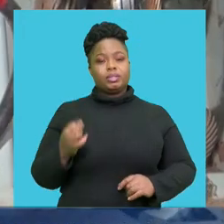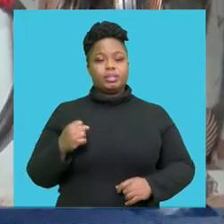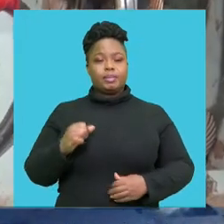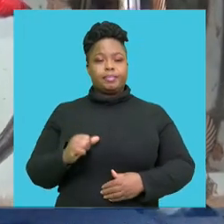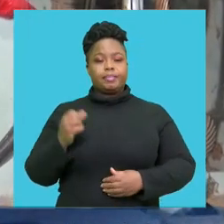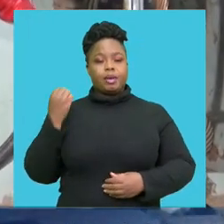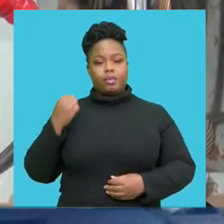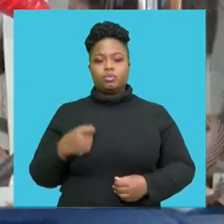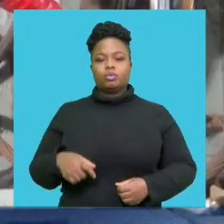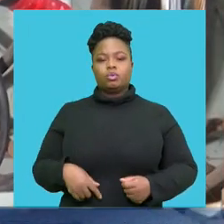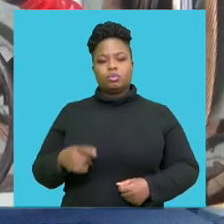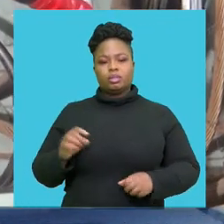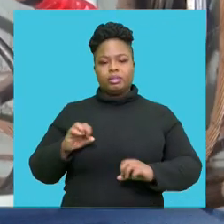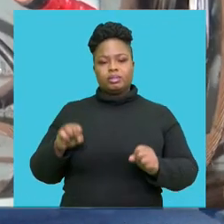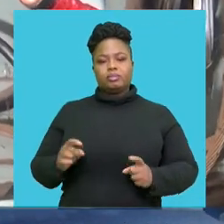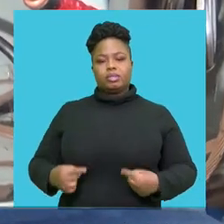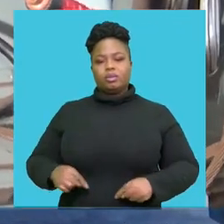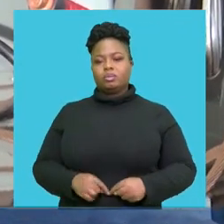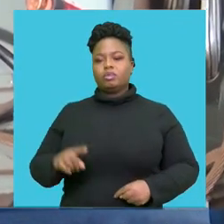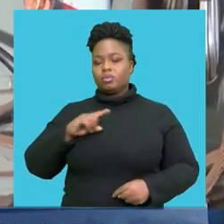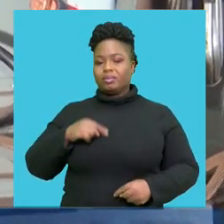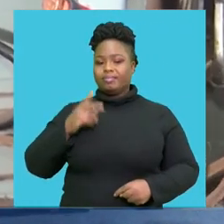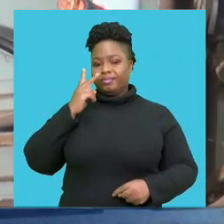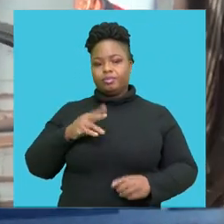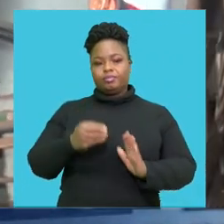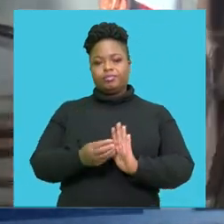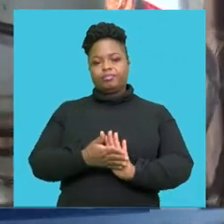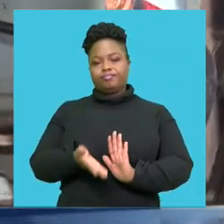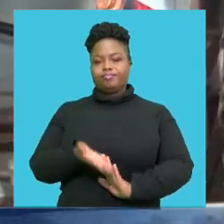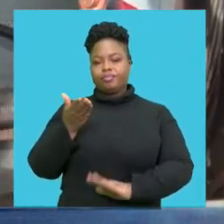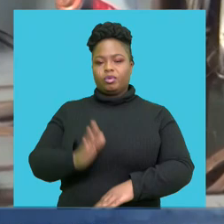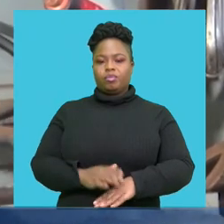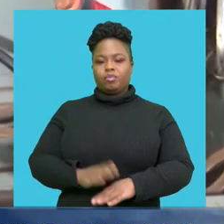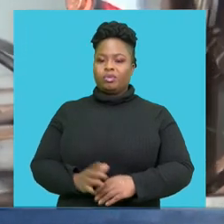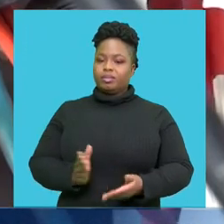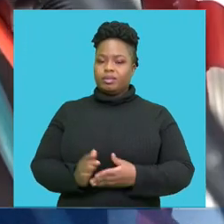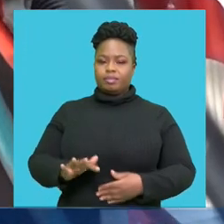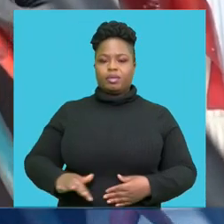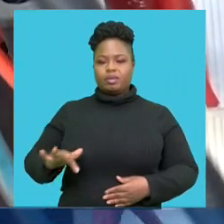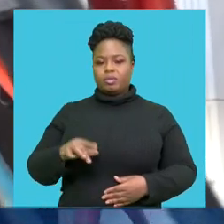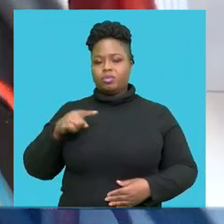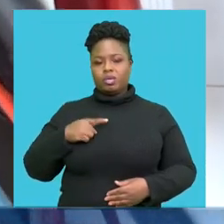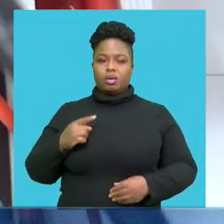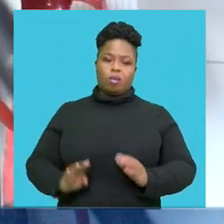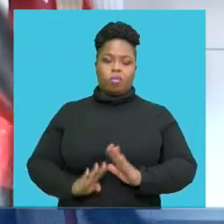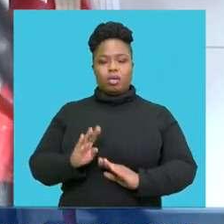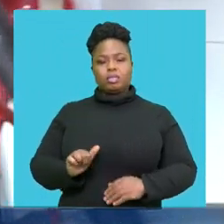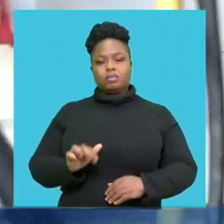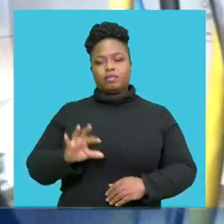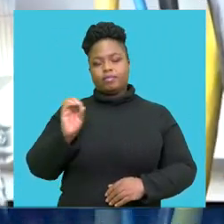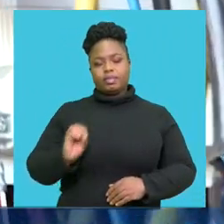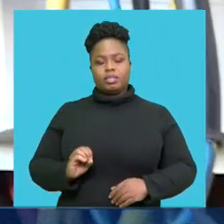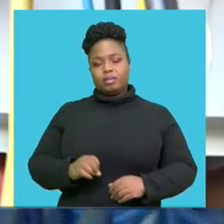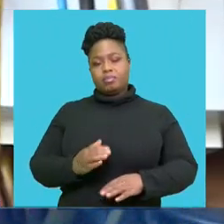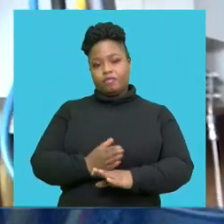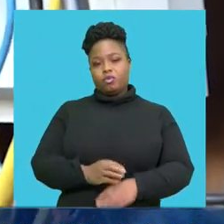our systems, and we've recorded an enormous increase in the average evening peak load in some areas, which went up by 65% from